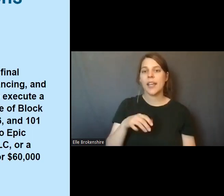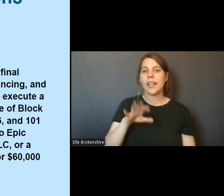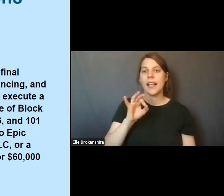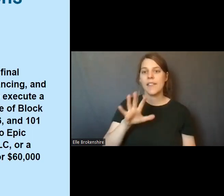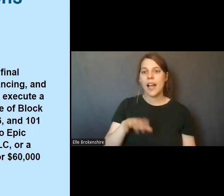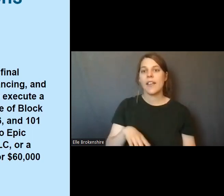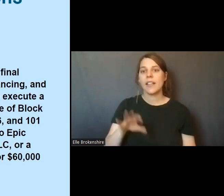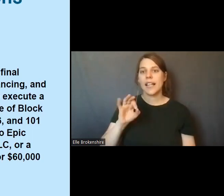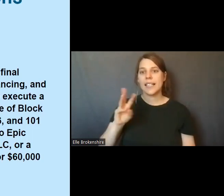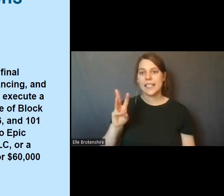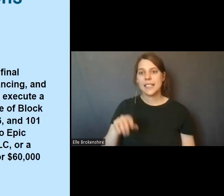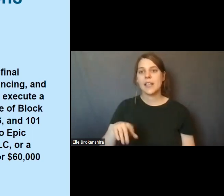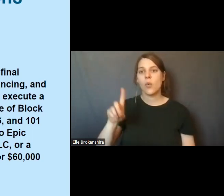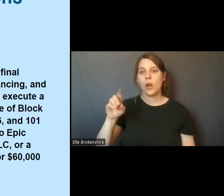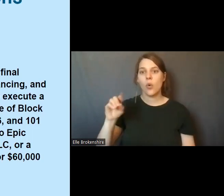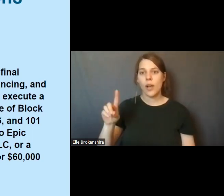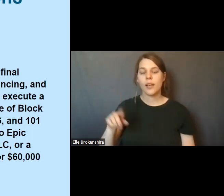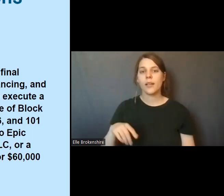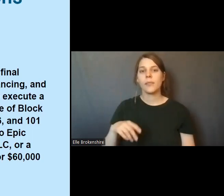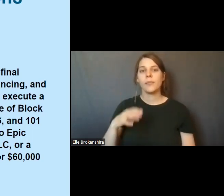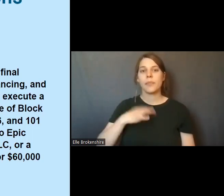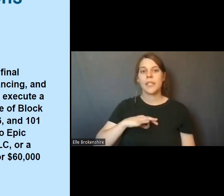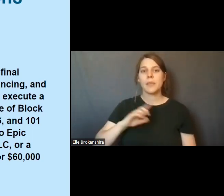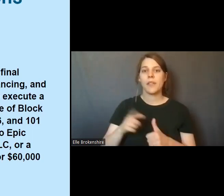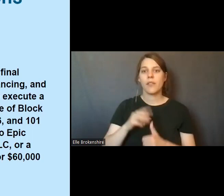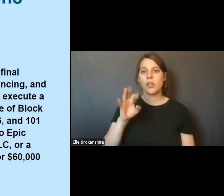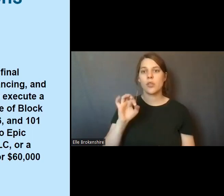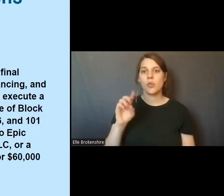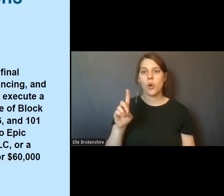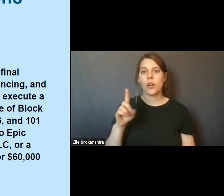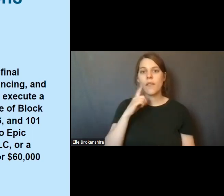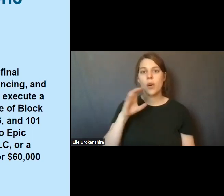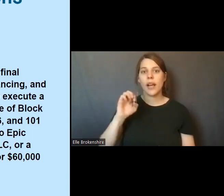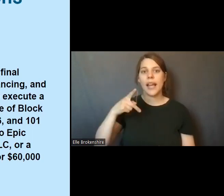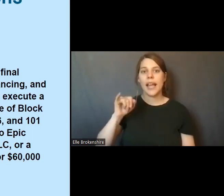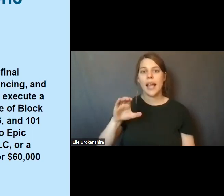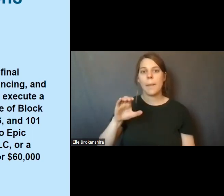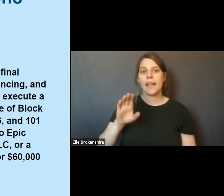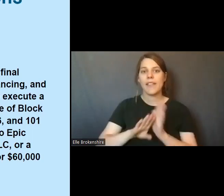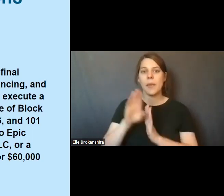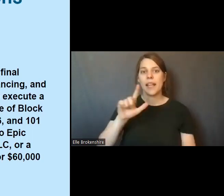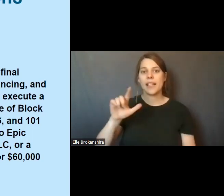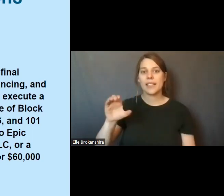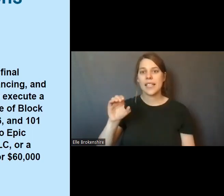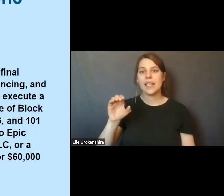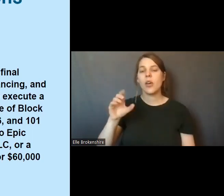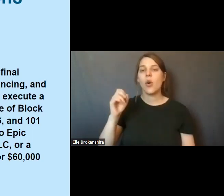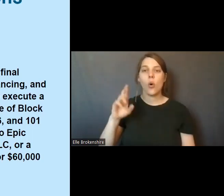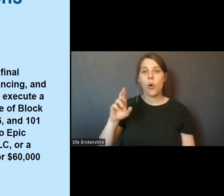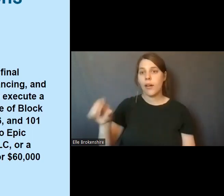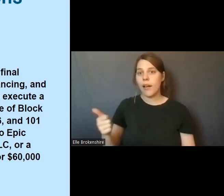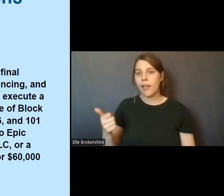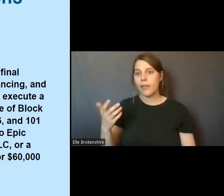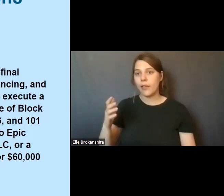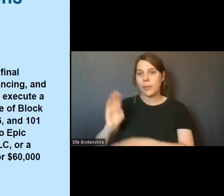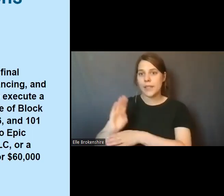96, and 101, Pittsburgh's first ward, to Epic Development LLC or a related entity for $60,000 plus